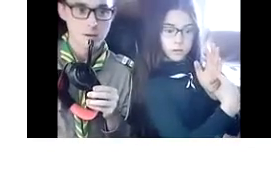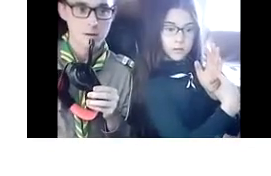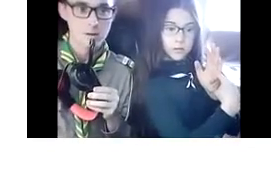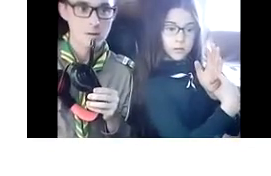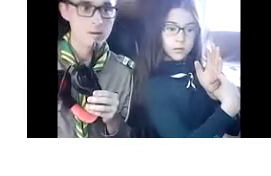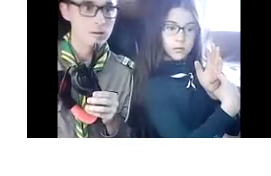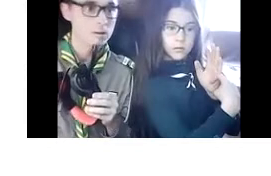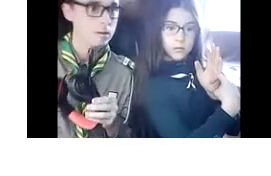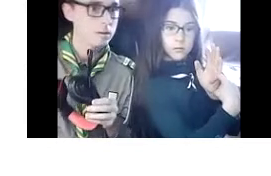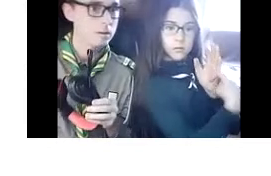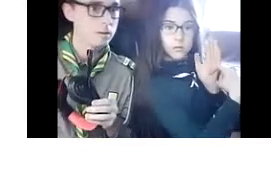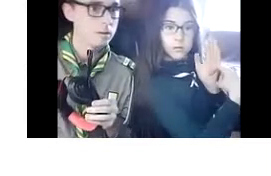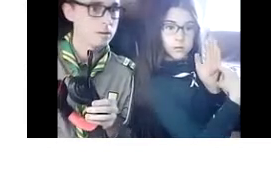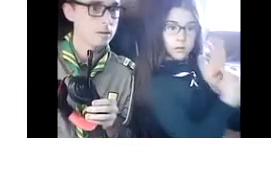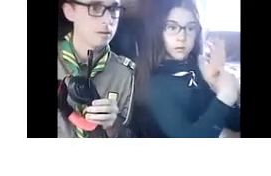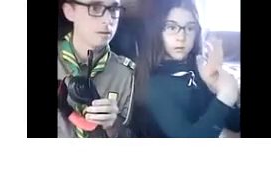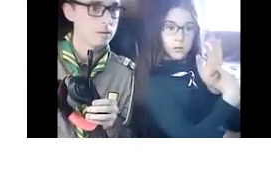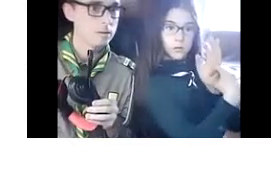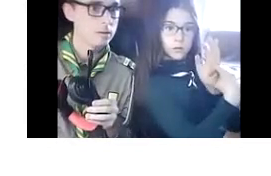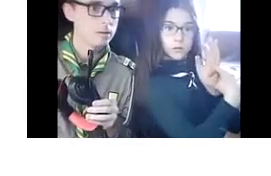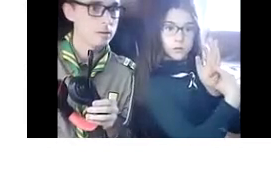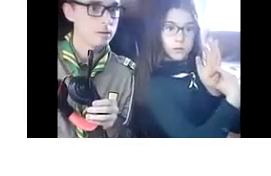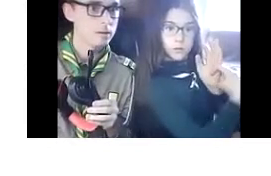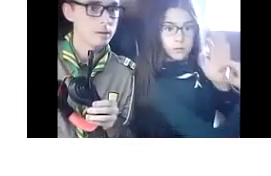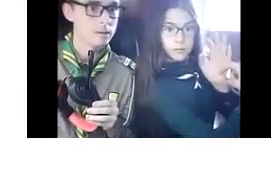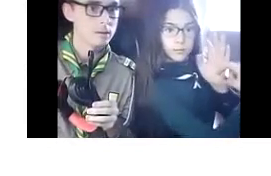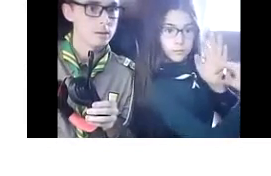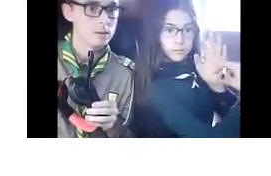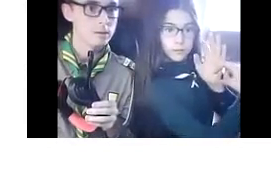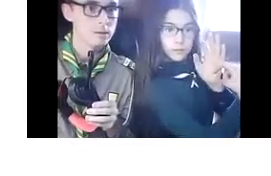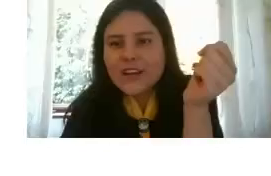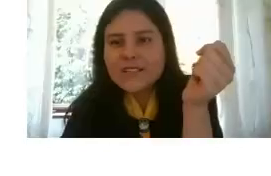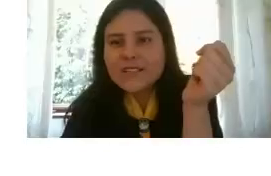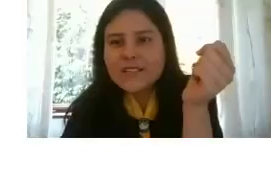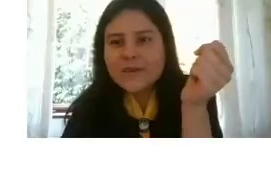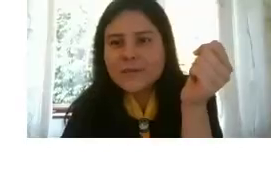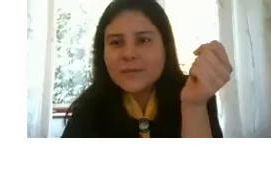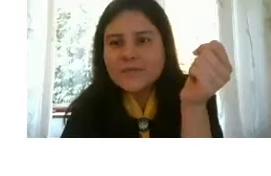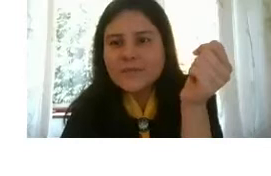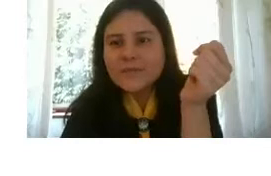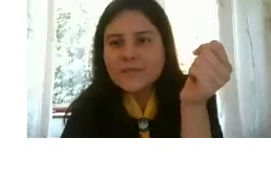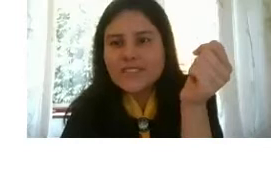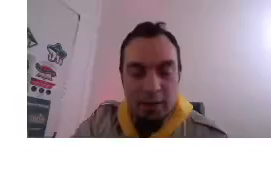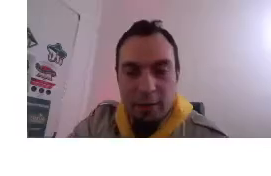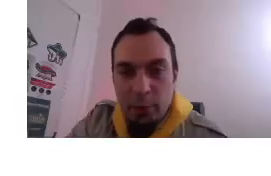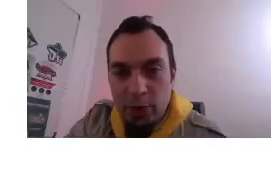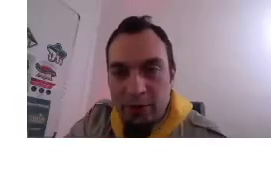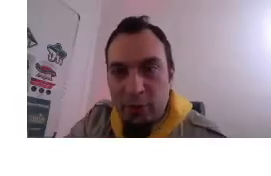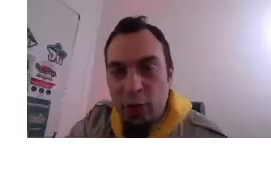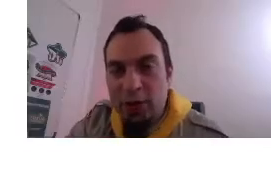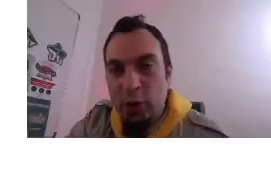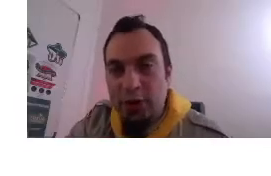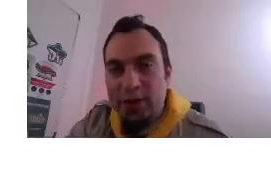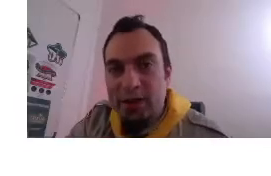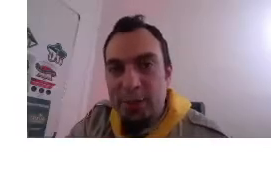We are here. Yeah, but I don't see your screen. Hold on. See, where are you? Paula, if